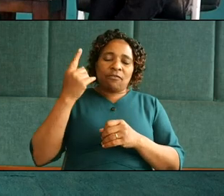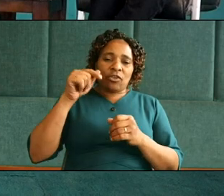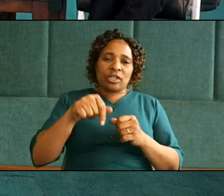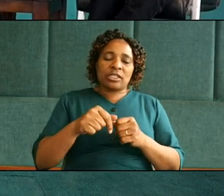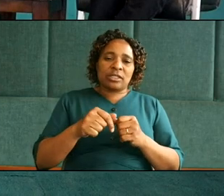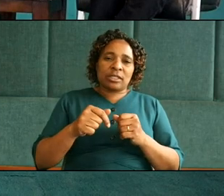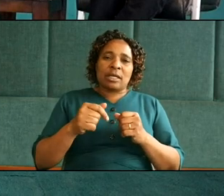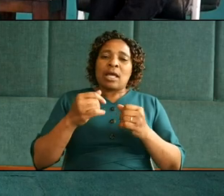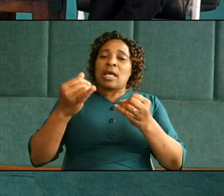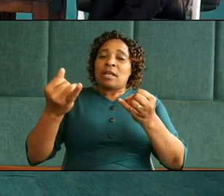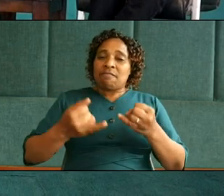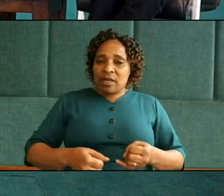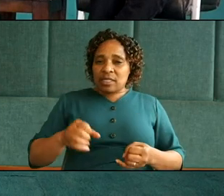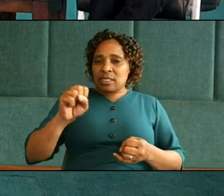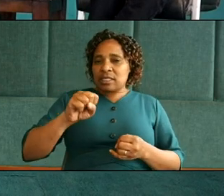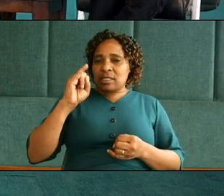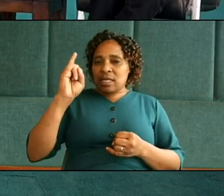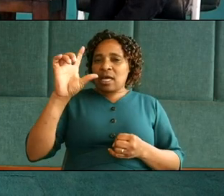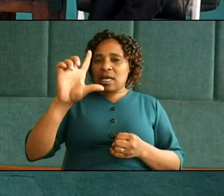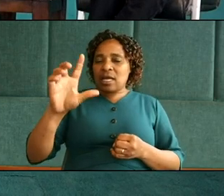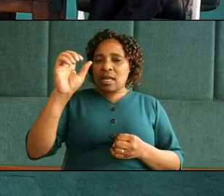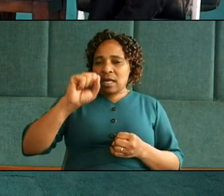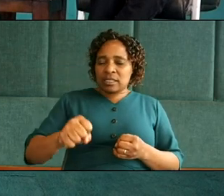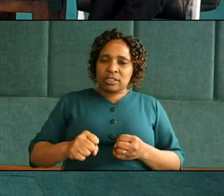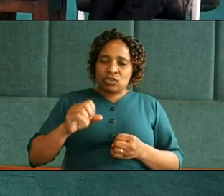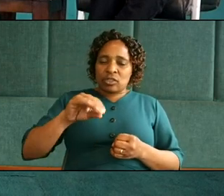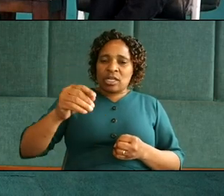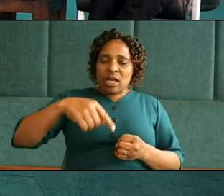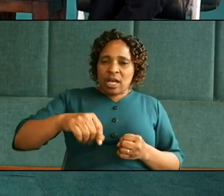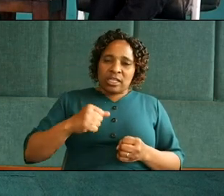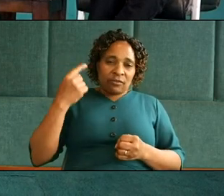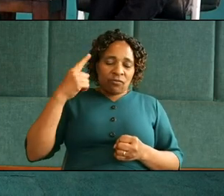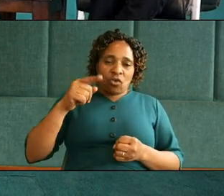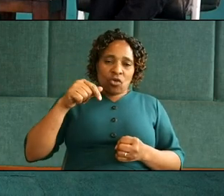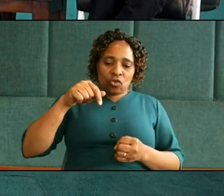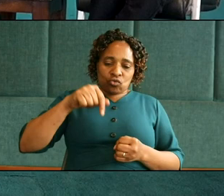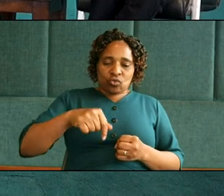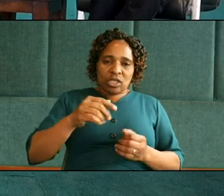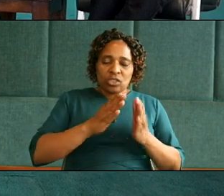to invite Silas to take us into our story for today.